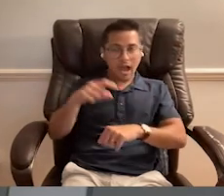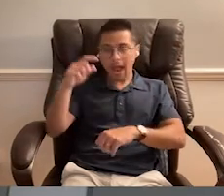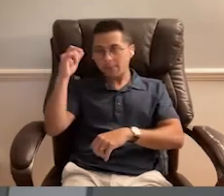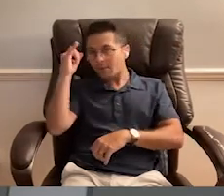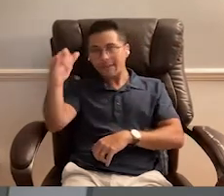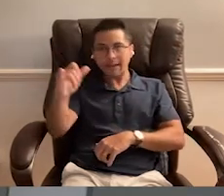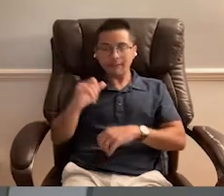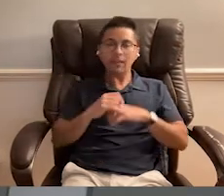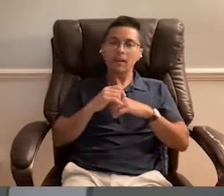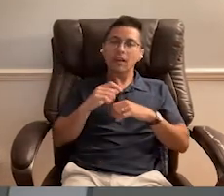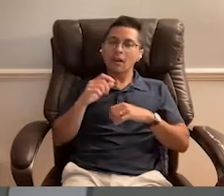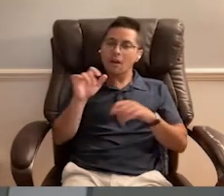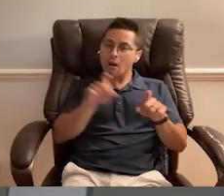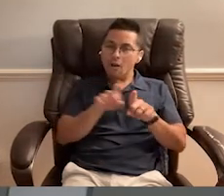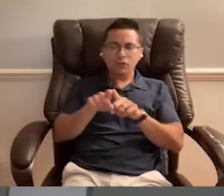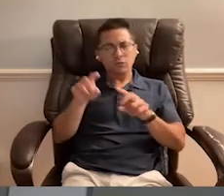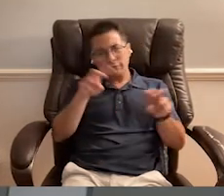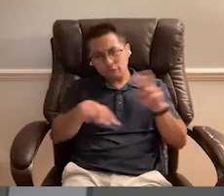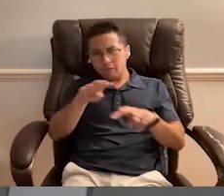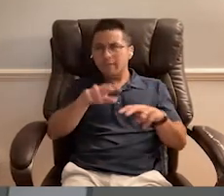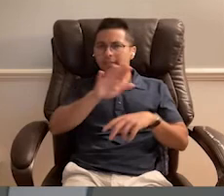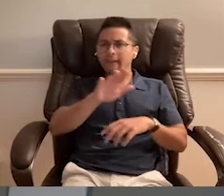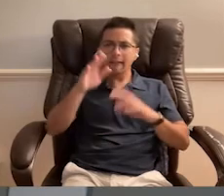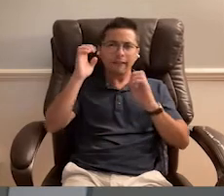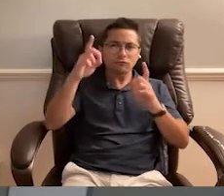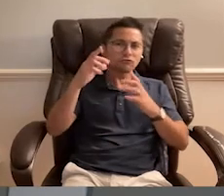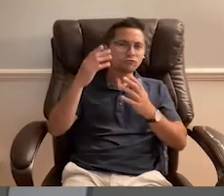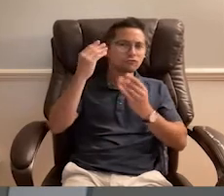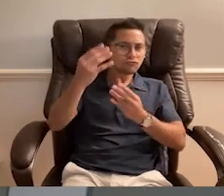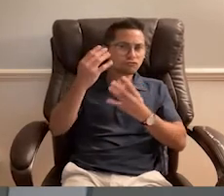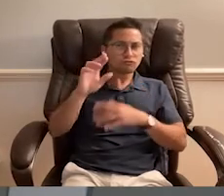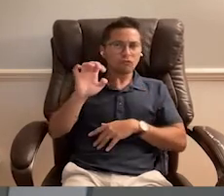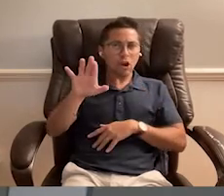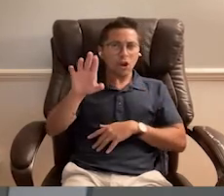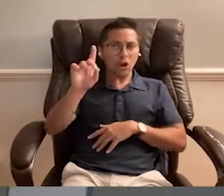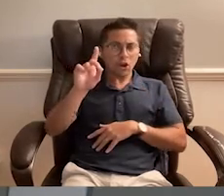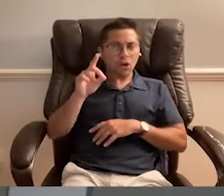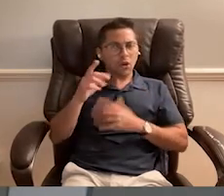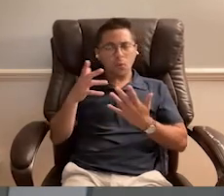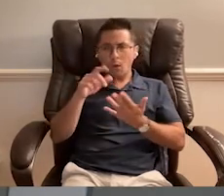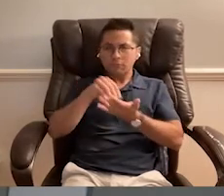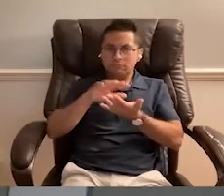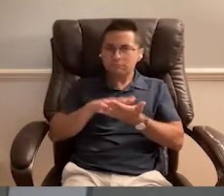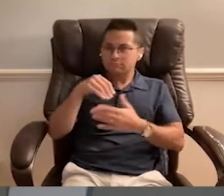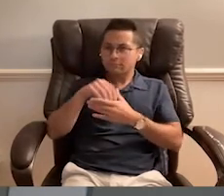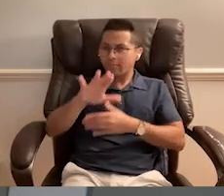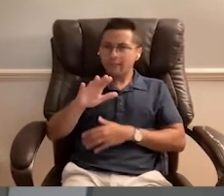last for a very long time or indefinitely. We're looking at the educational records. We will look